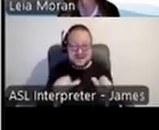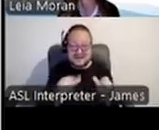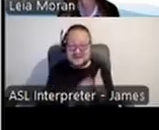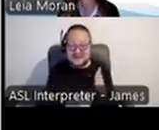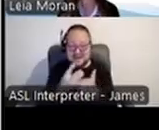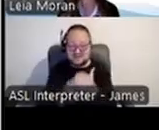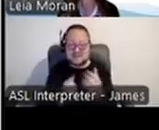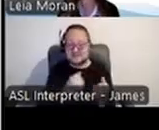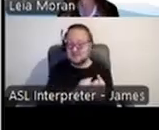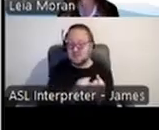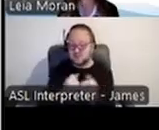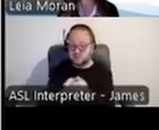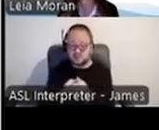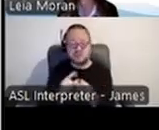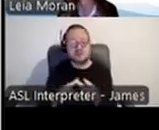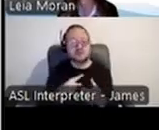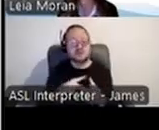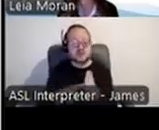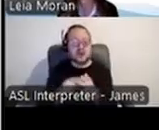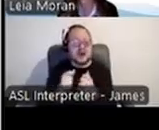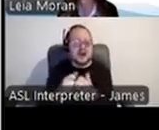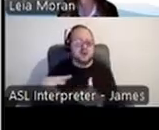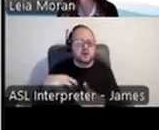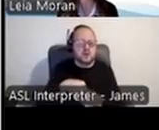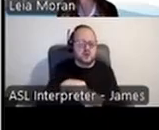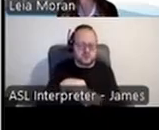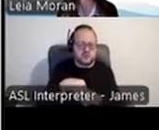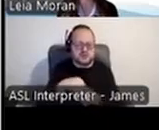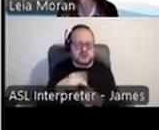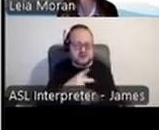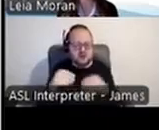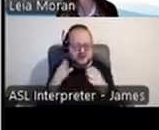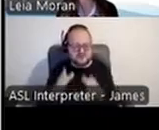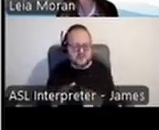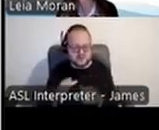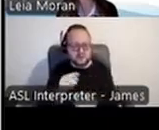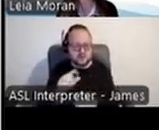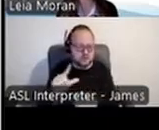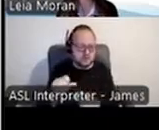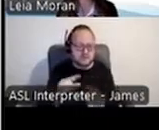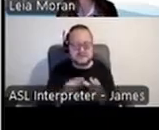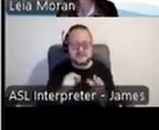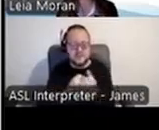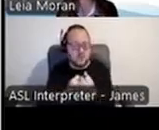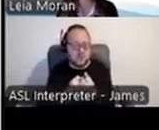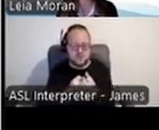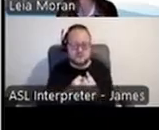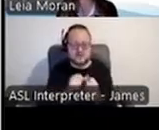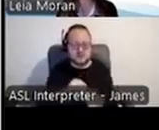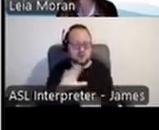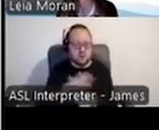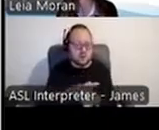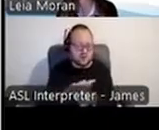apply caregiver-inclusive tools and strategies in your local healthcare settings, and explore opportunities for